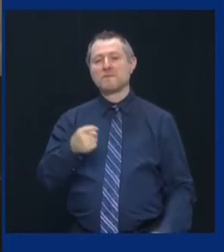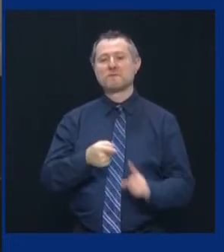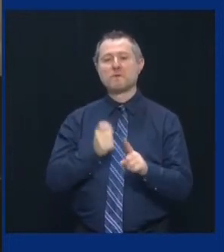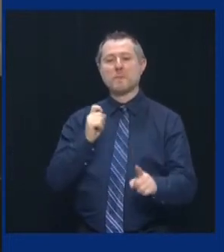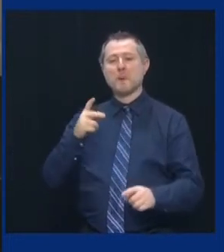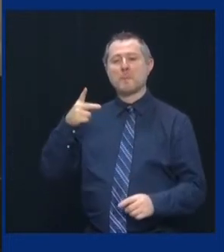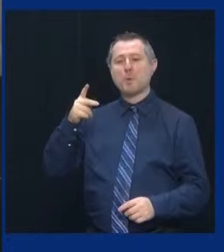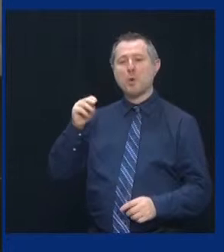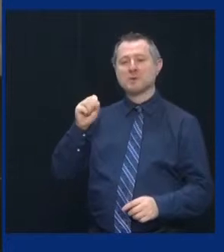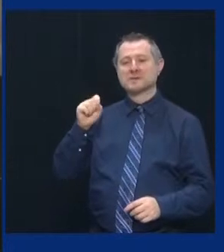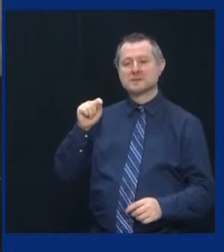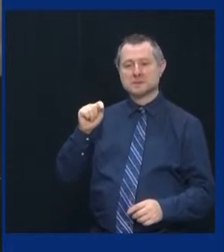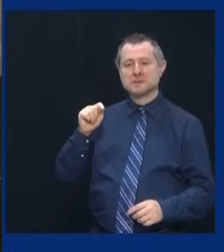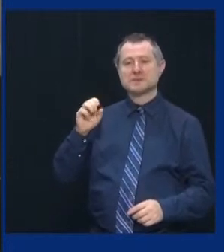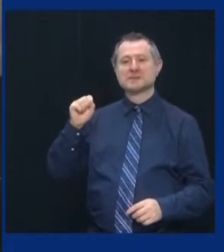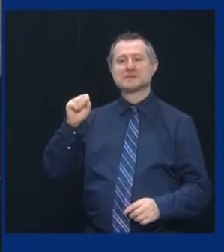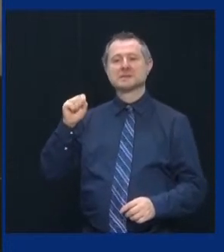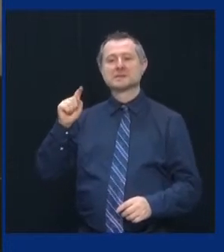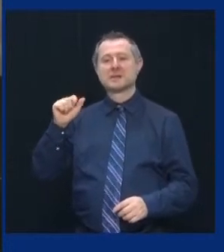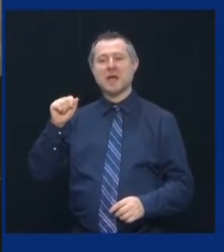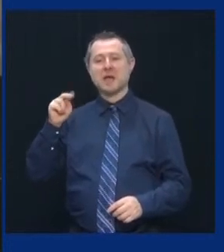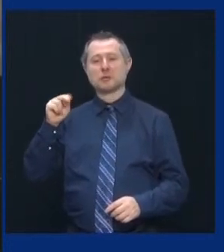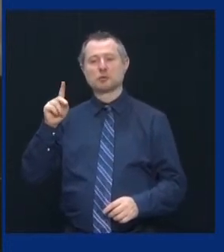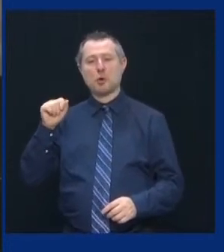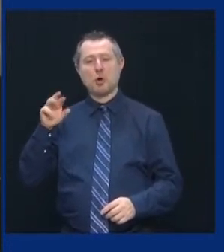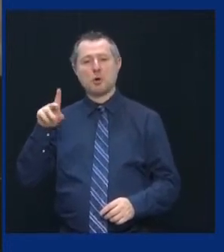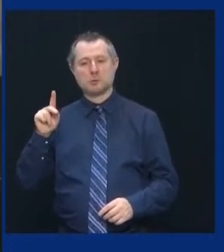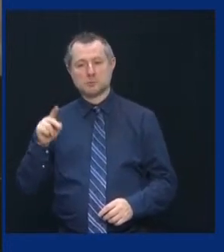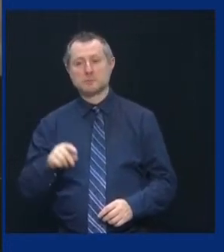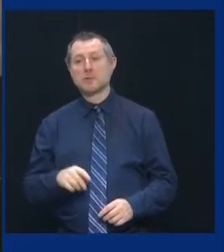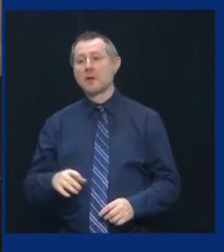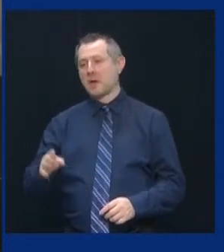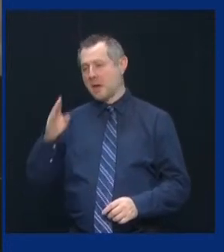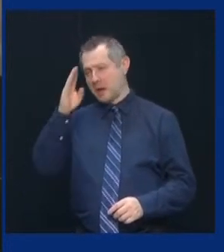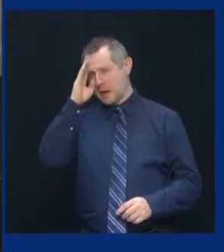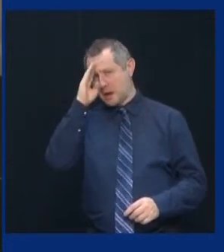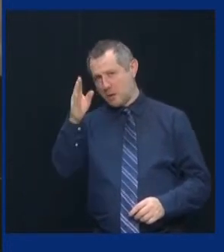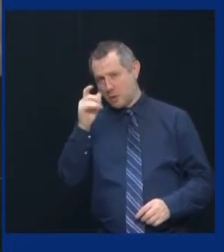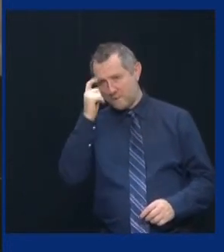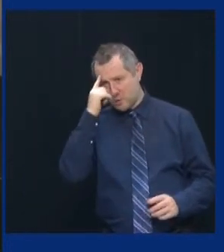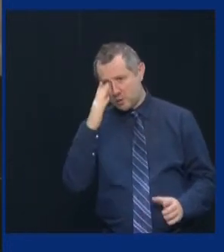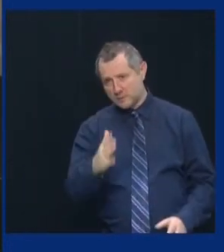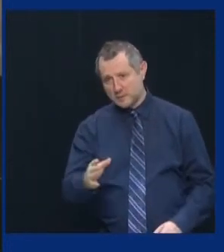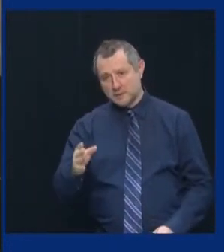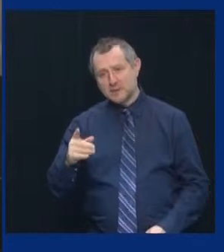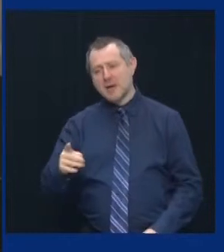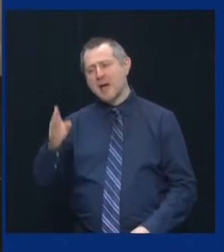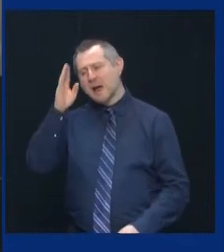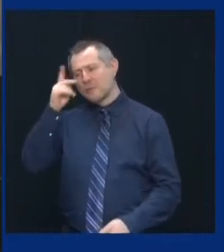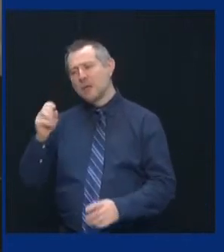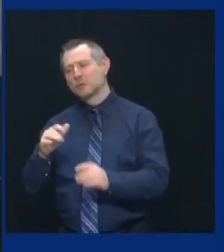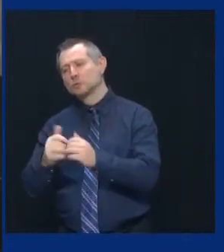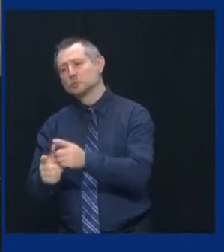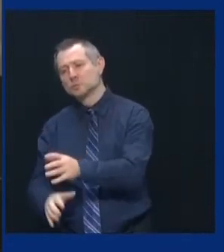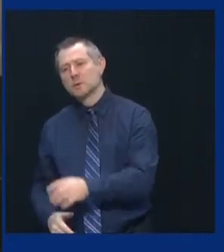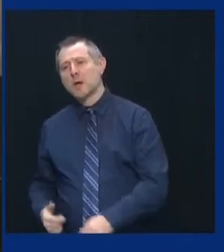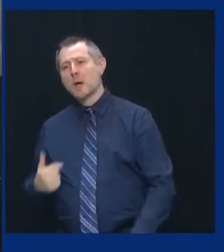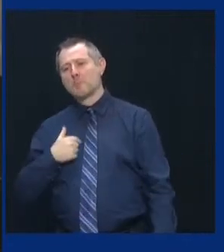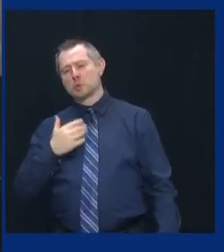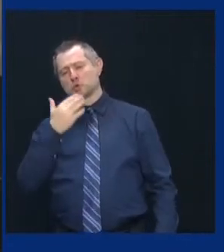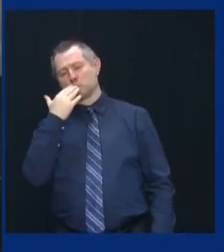Please unmute your microphone. Hi, Governor. Terry Weaver, how are you? I'm doing well, thank